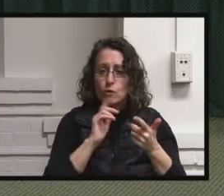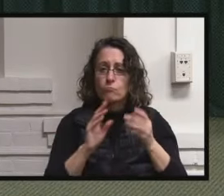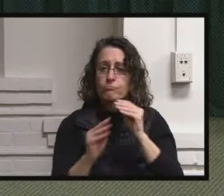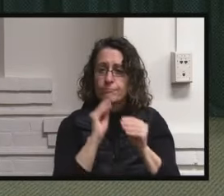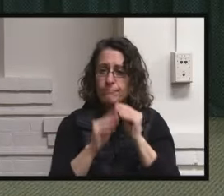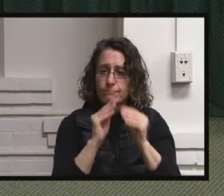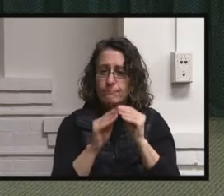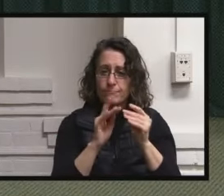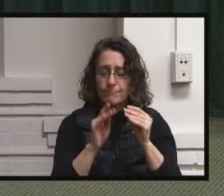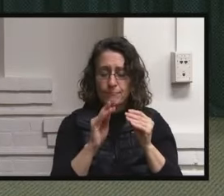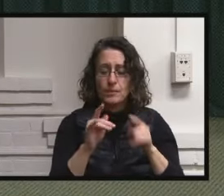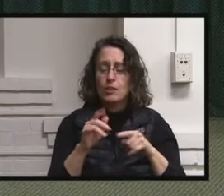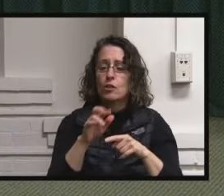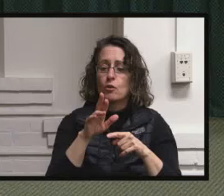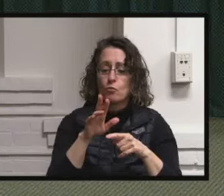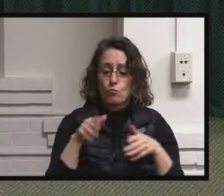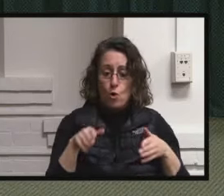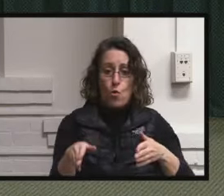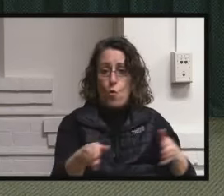or right-of-way issues.